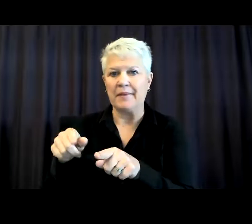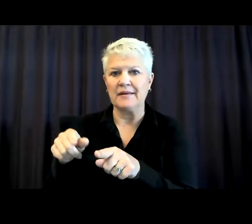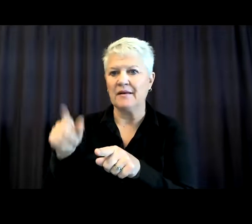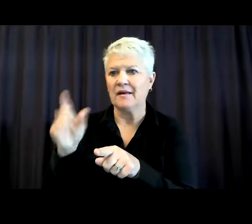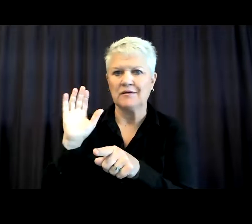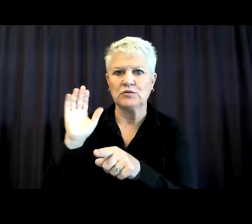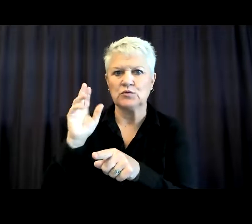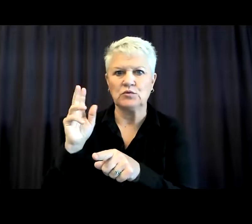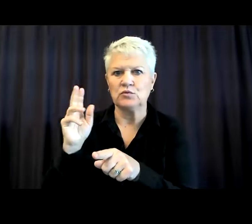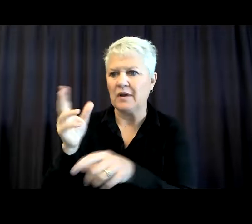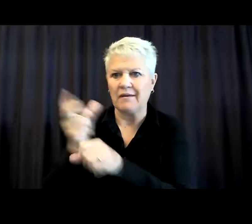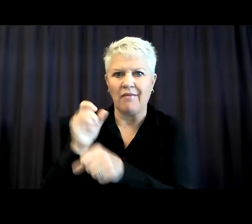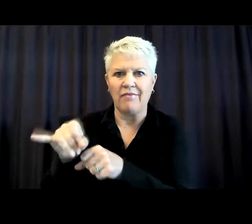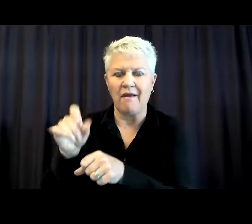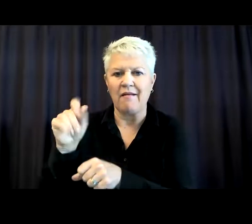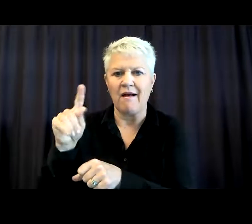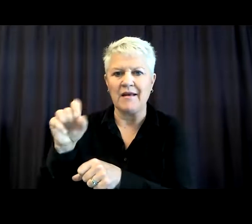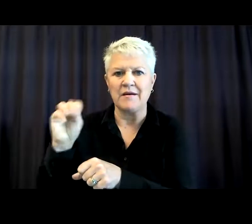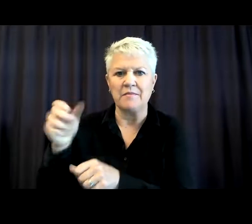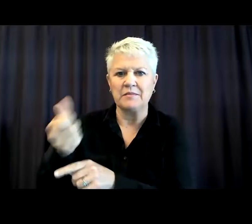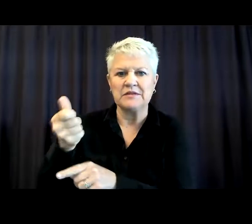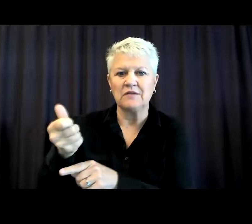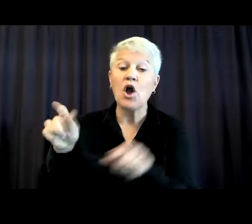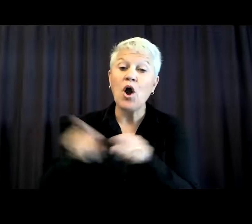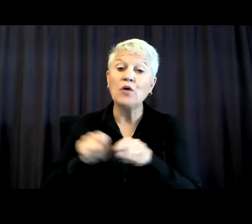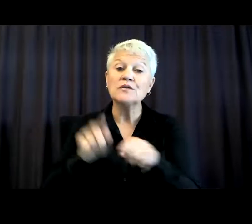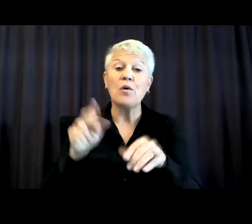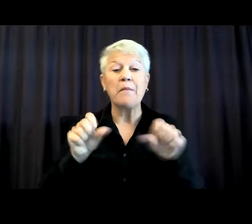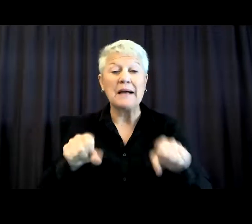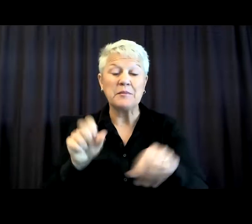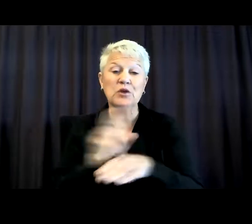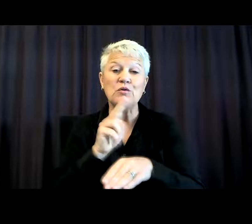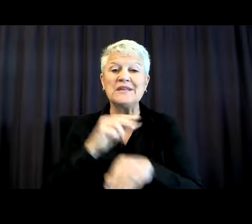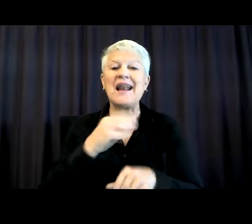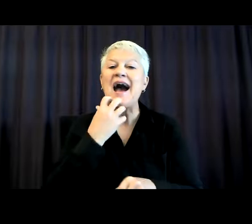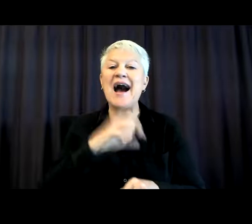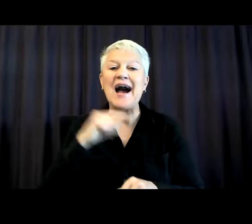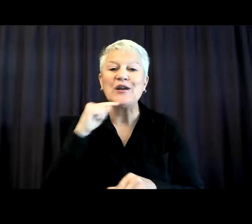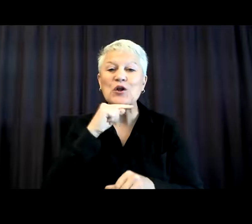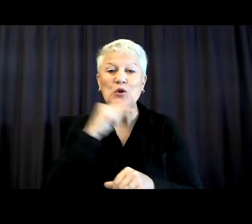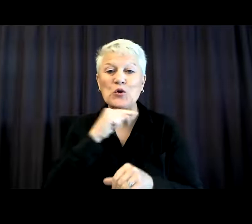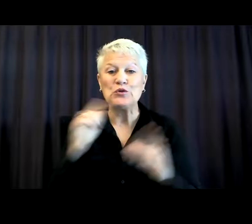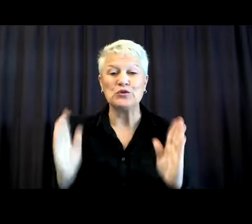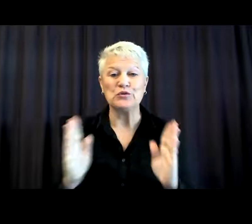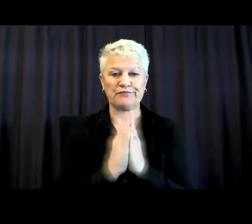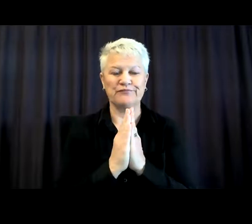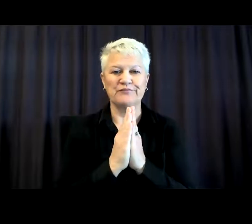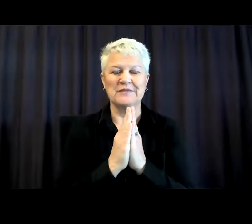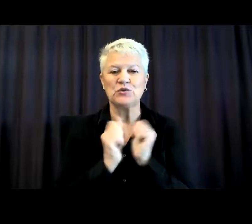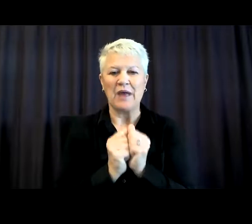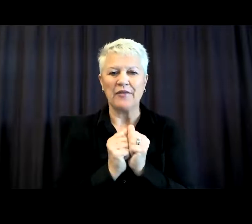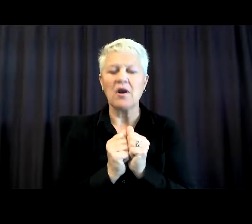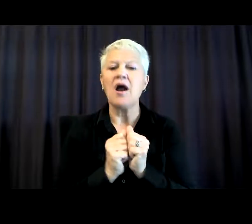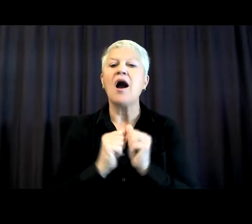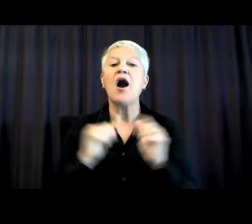own. Yes. And also the possibilities of using hot glue, maybe to glue things together. Mhm. And I also want to remind you that we're